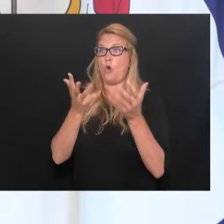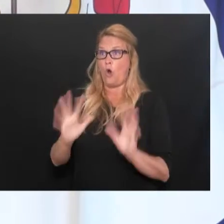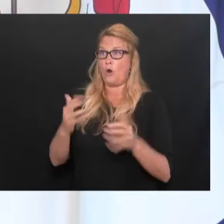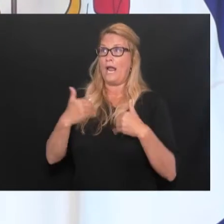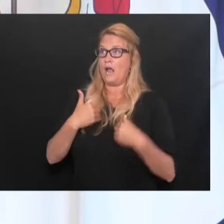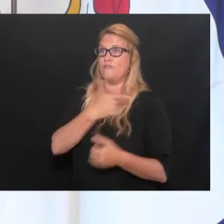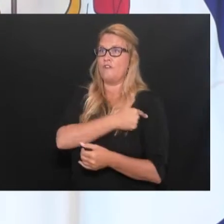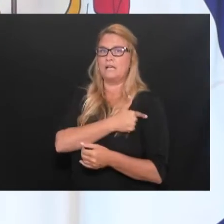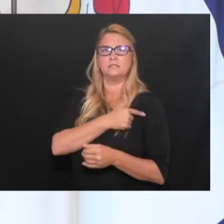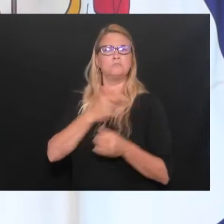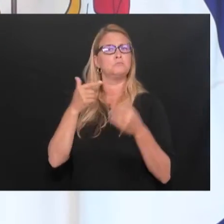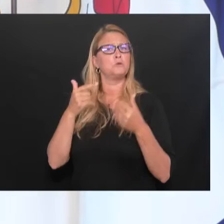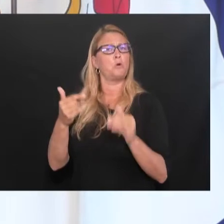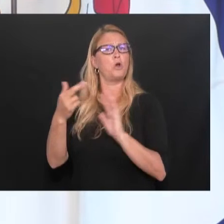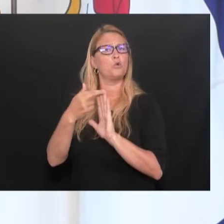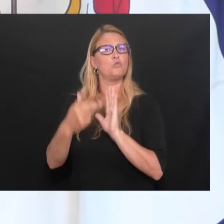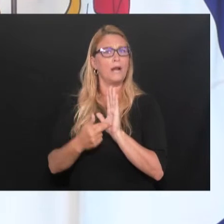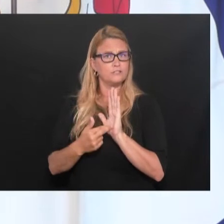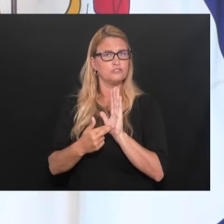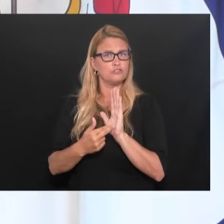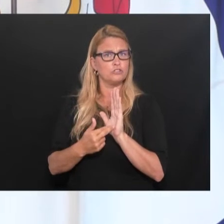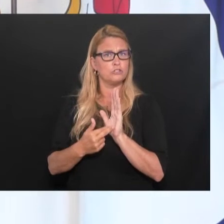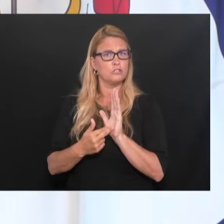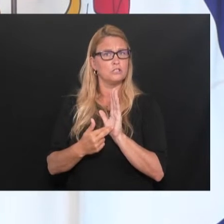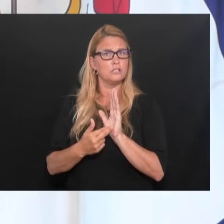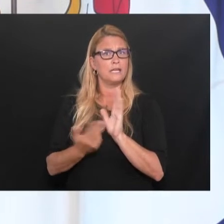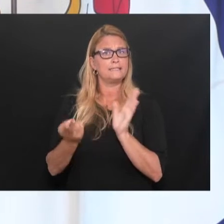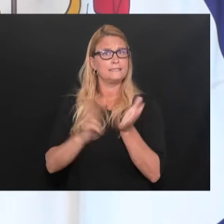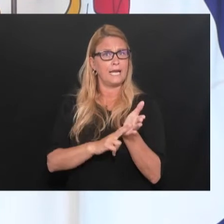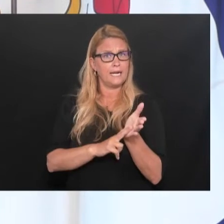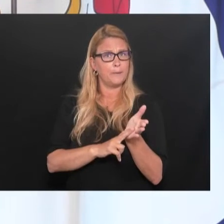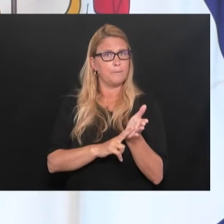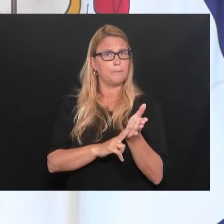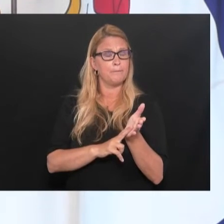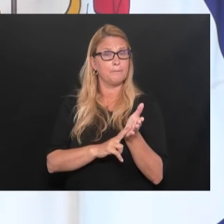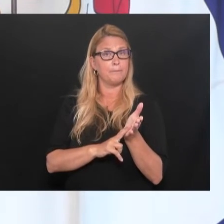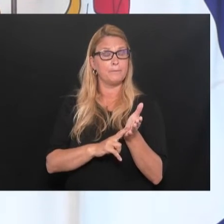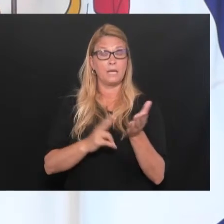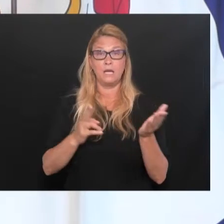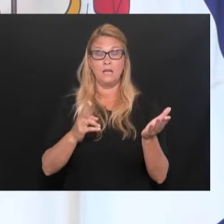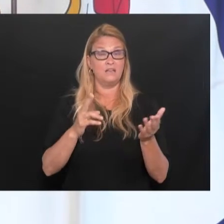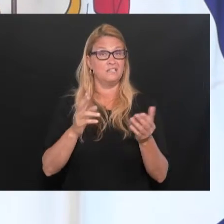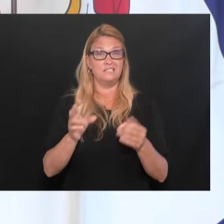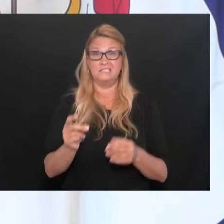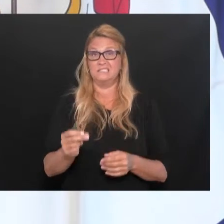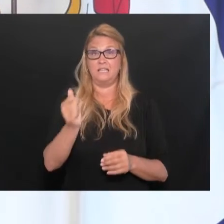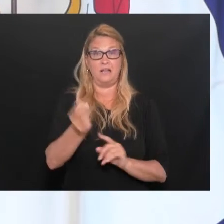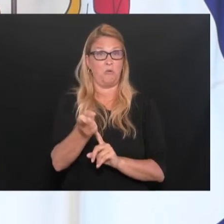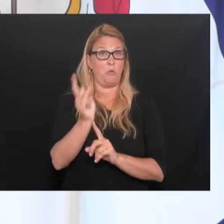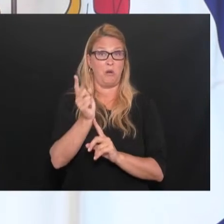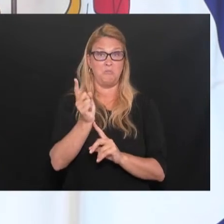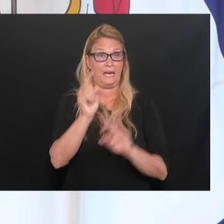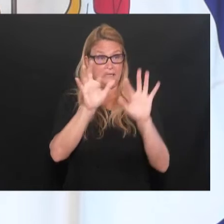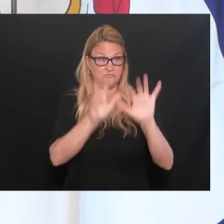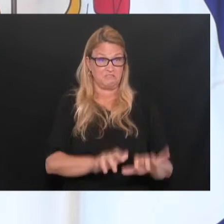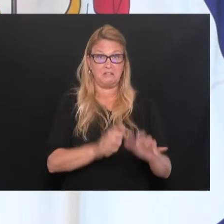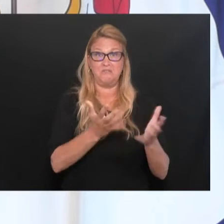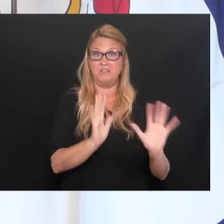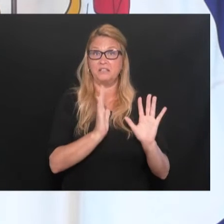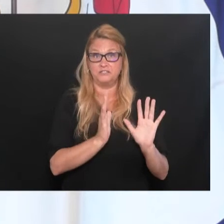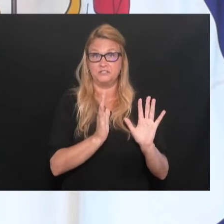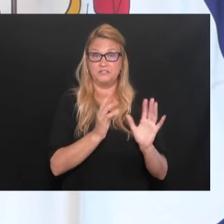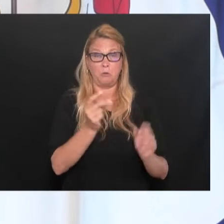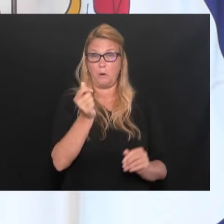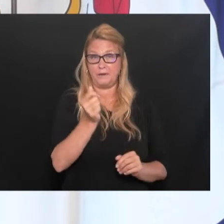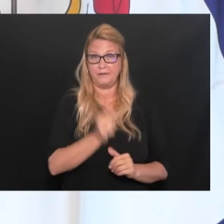just register. Once you get vaccinated, all you have to do is register. It'll only take you a minute to do that, you know,